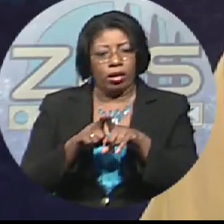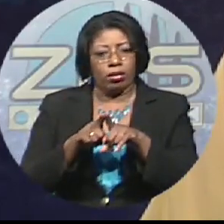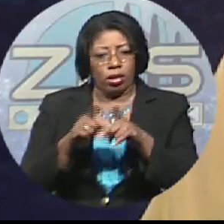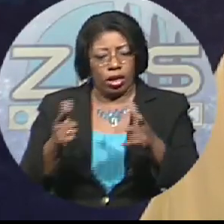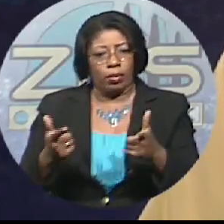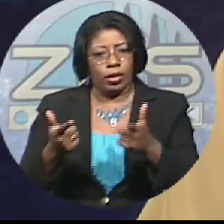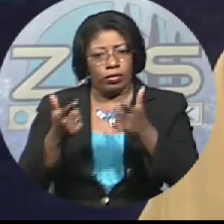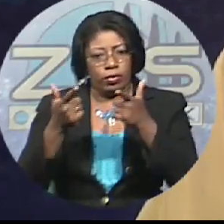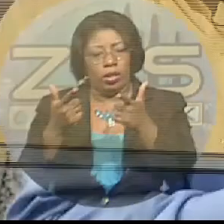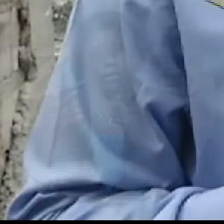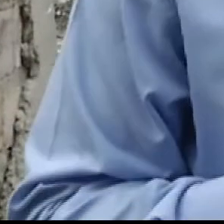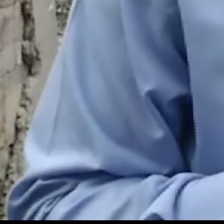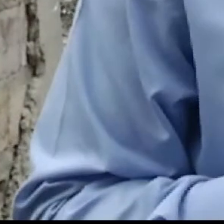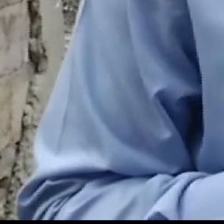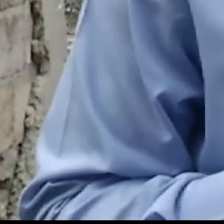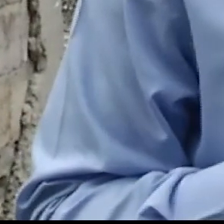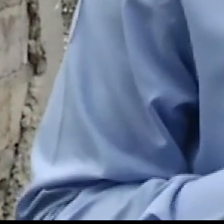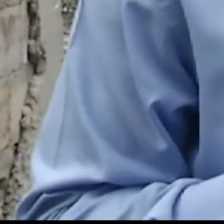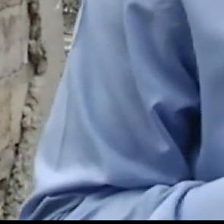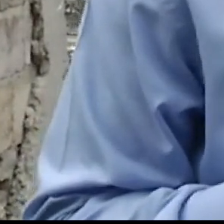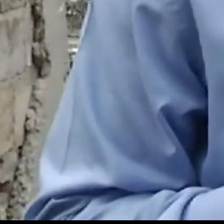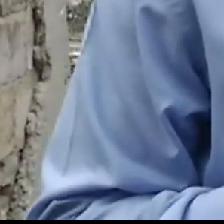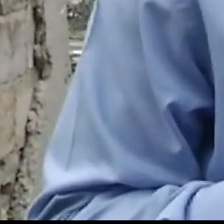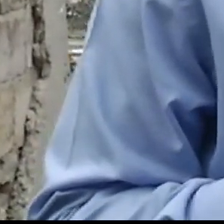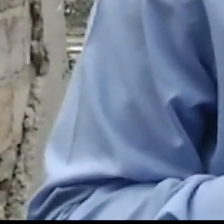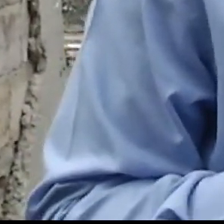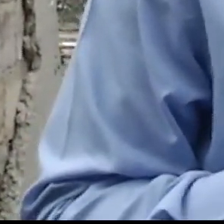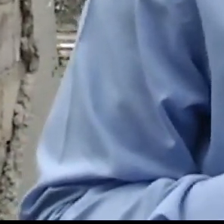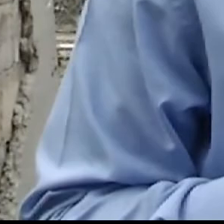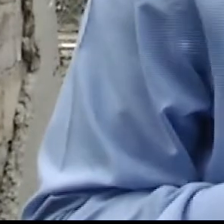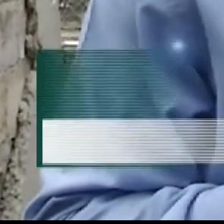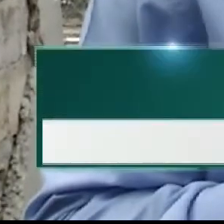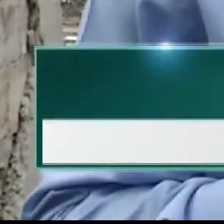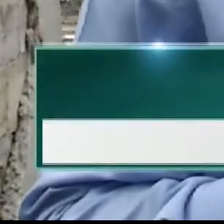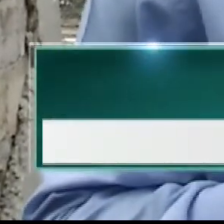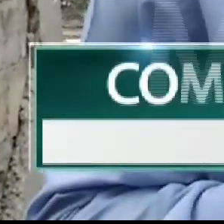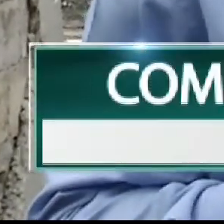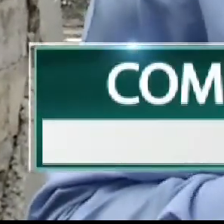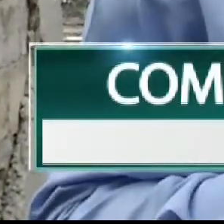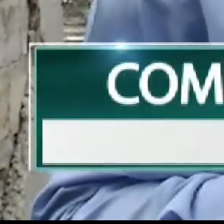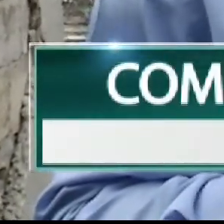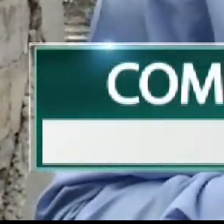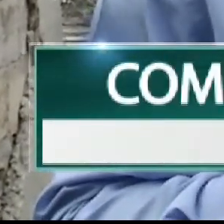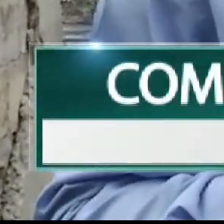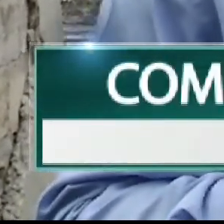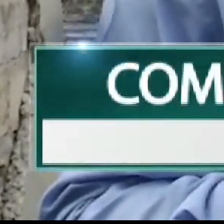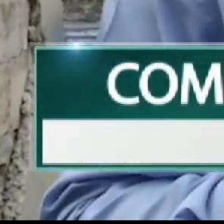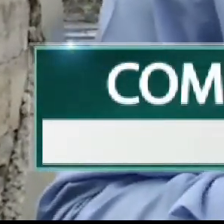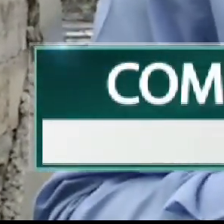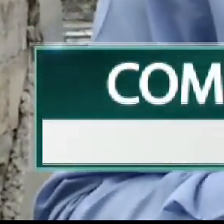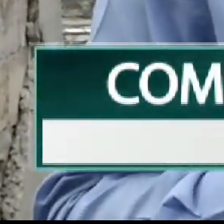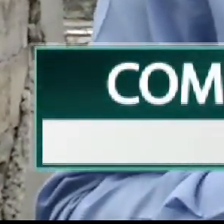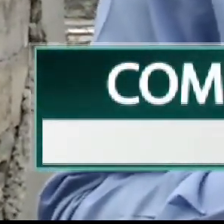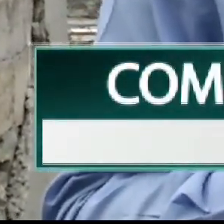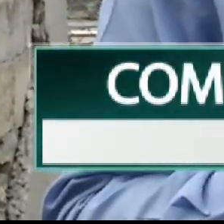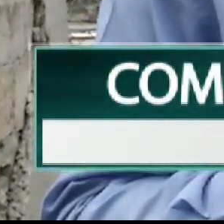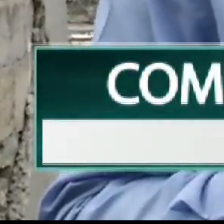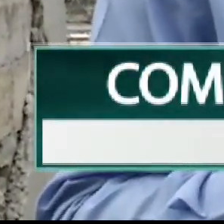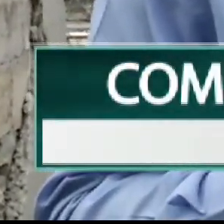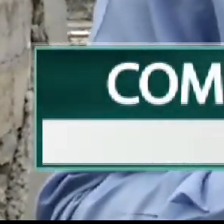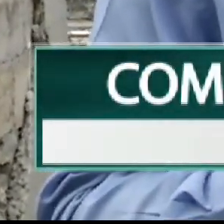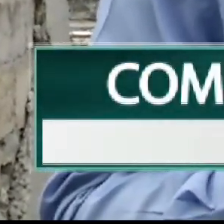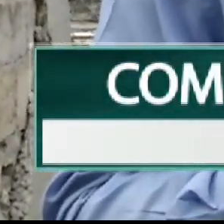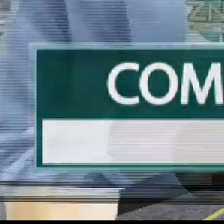uplifting program. Police investigating another broad daylight shooting. I'm Jared Higgs. We'll have those details straight ahead.